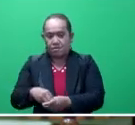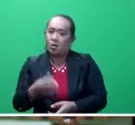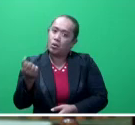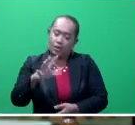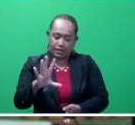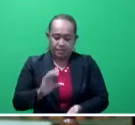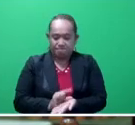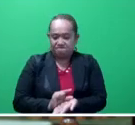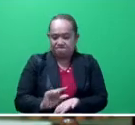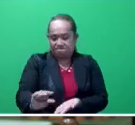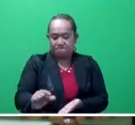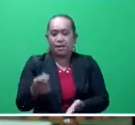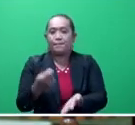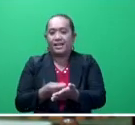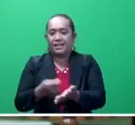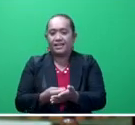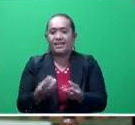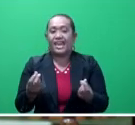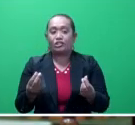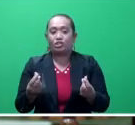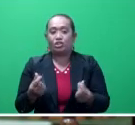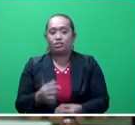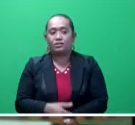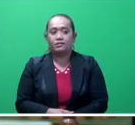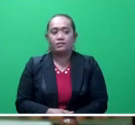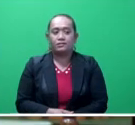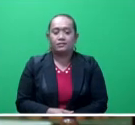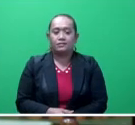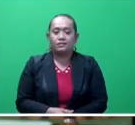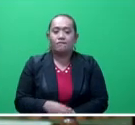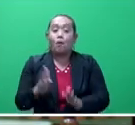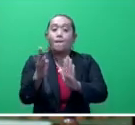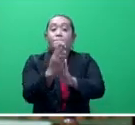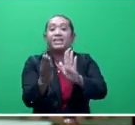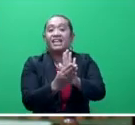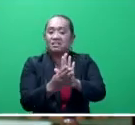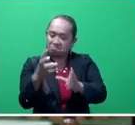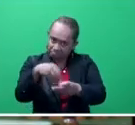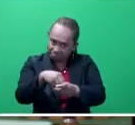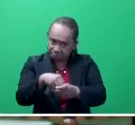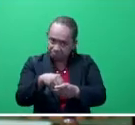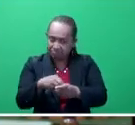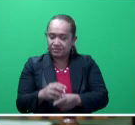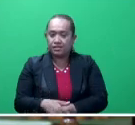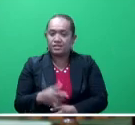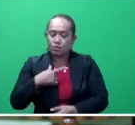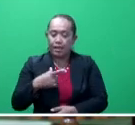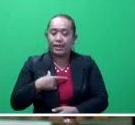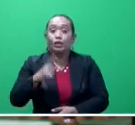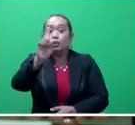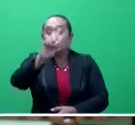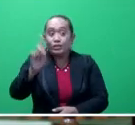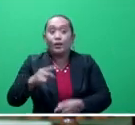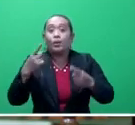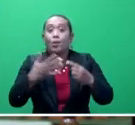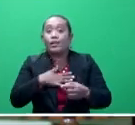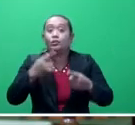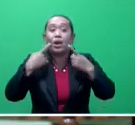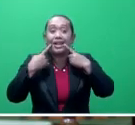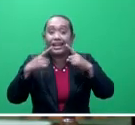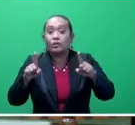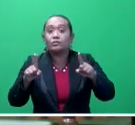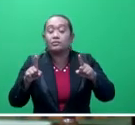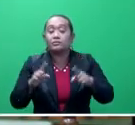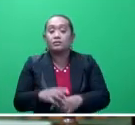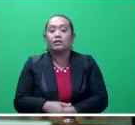other forms of socio-economic assistance such as utility payments. Mr. Speaker, sir, today we are announcing